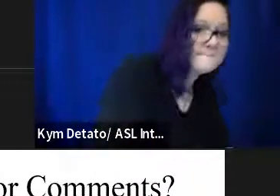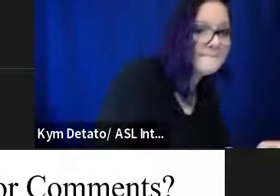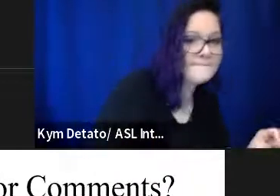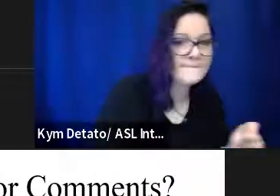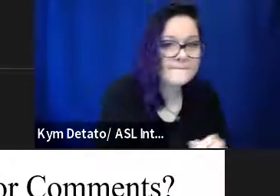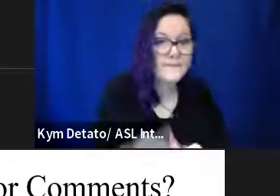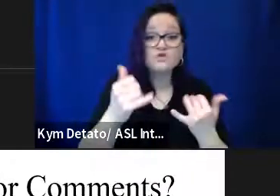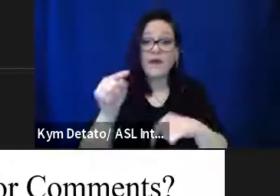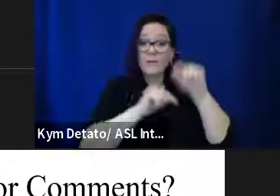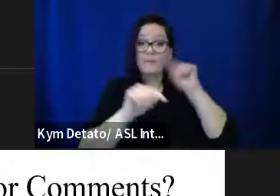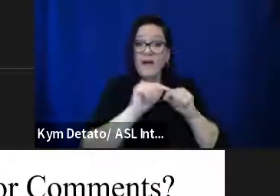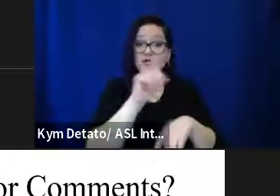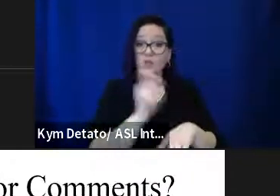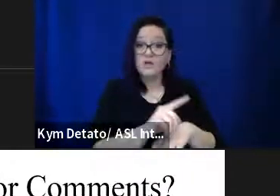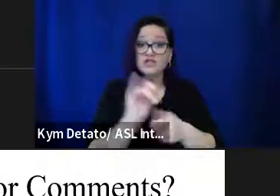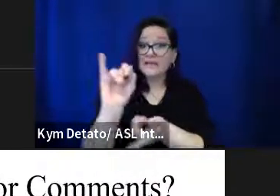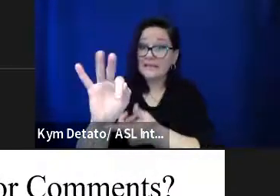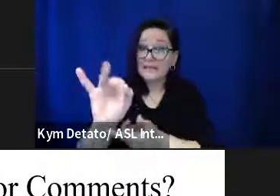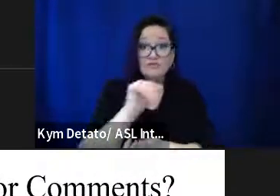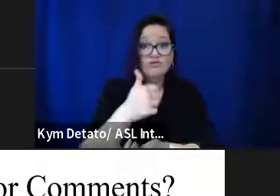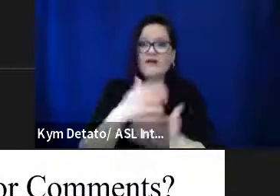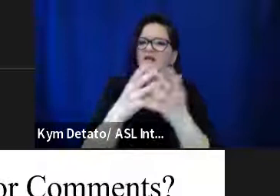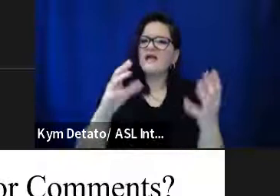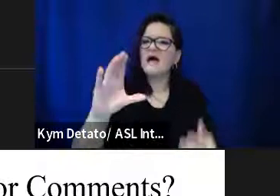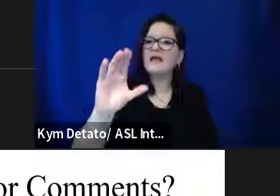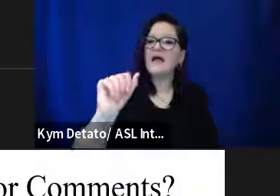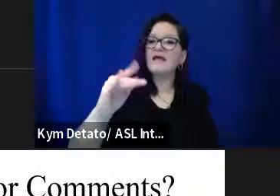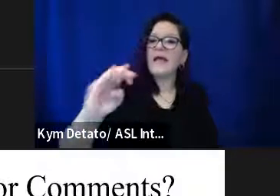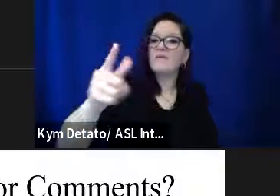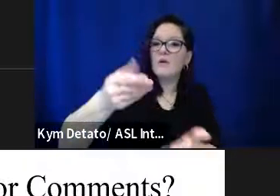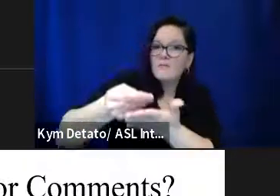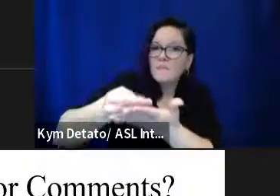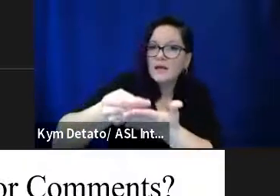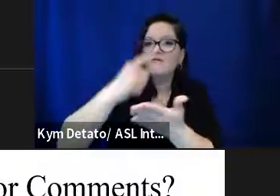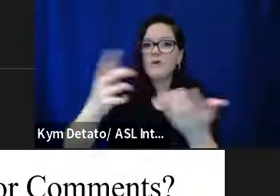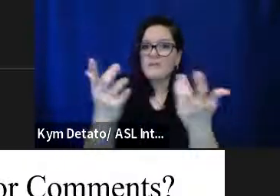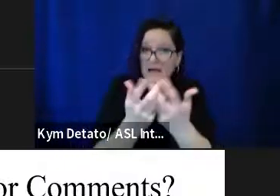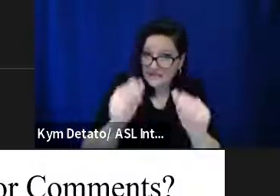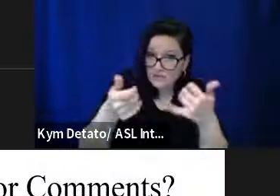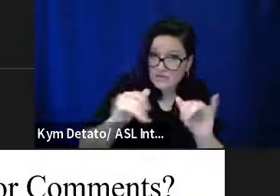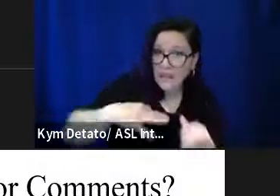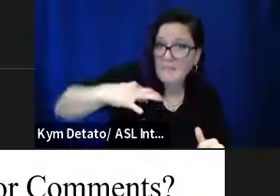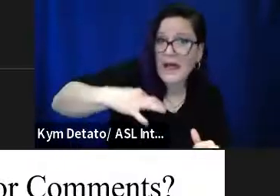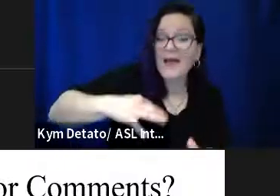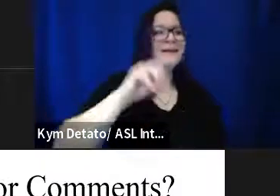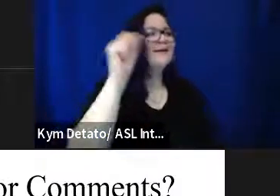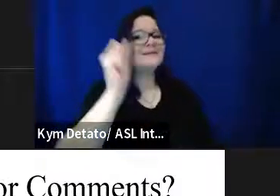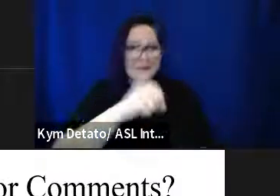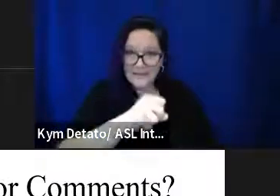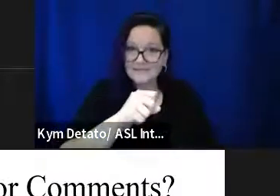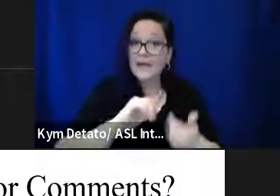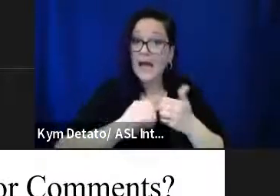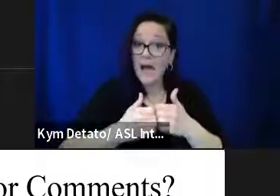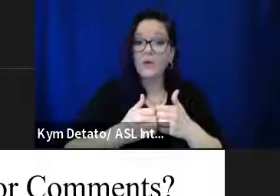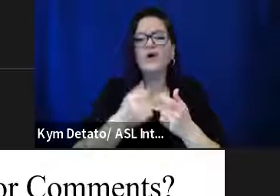So back to this question about if you don't have a lot of capital for the match, can you still apply? Yes. So one thing you could do is consider